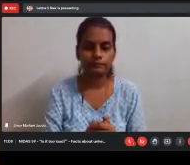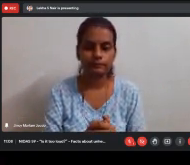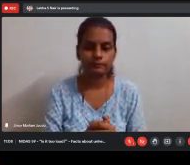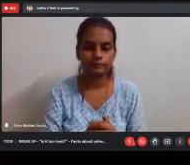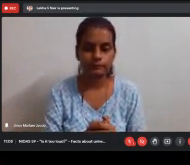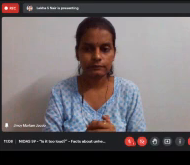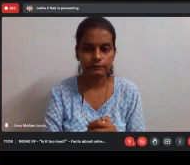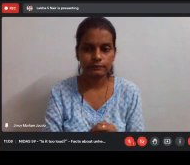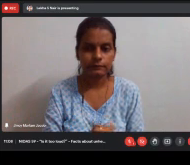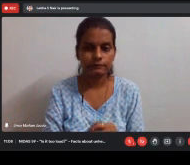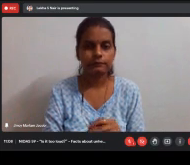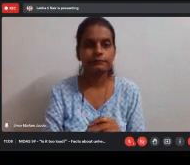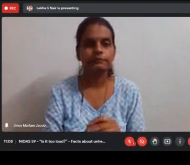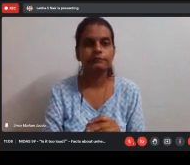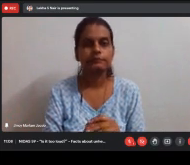as a piccolo or flute.